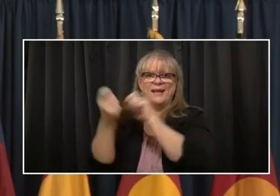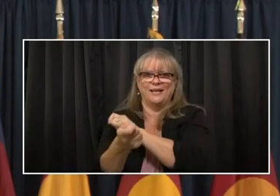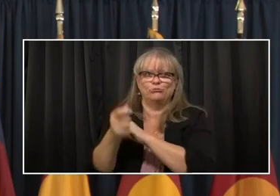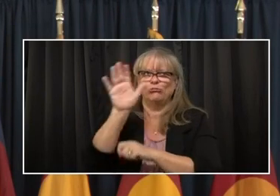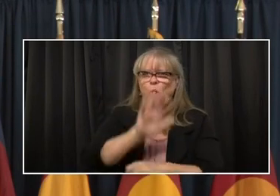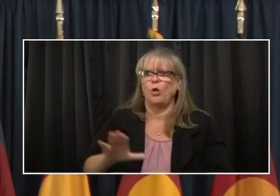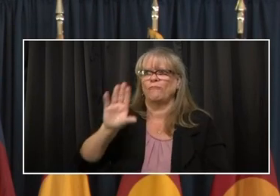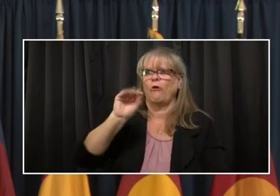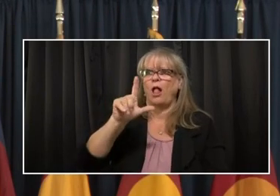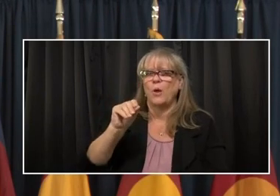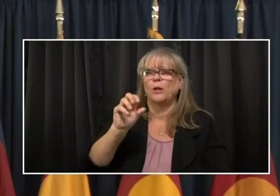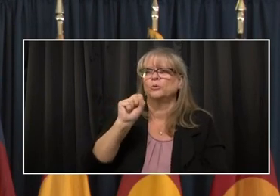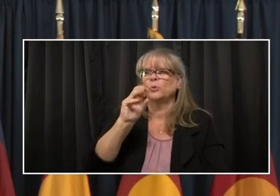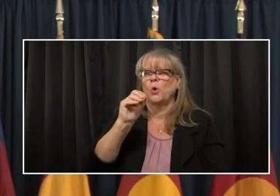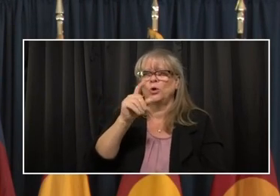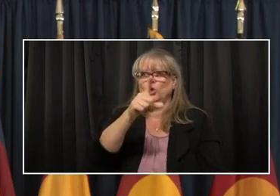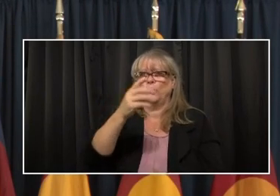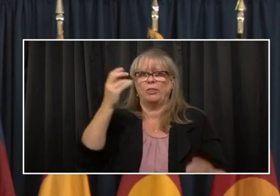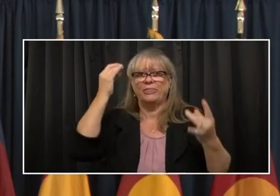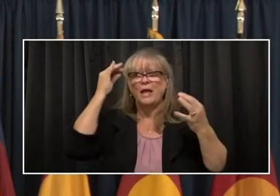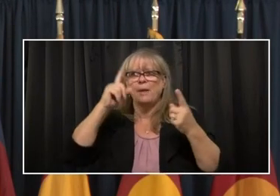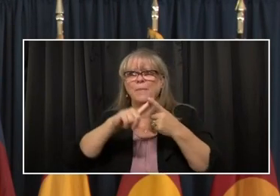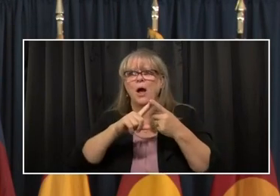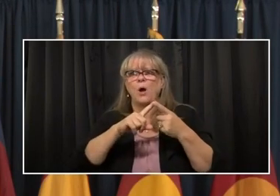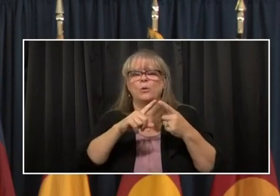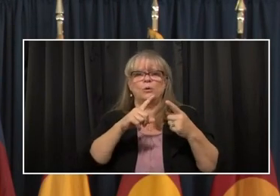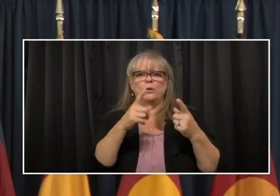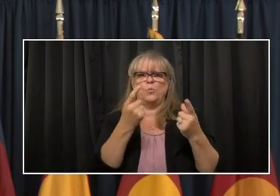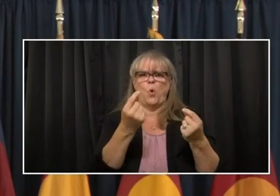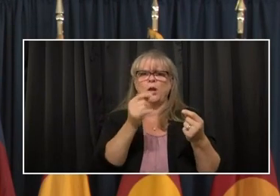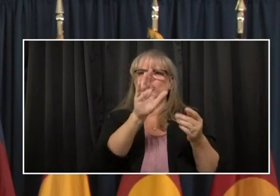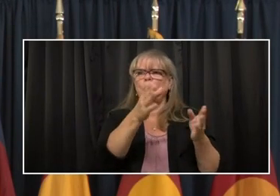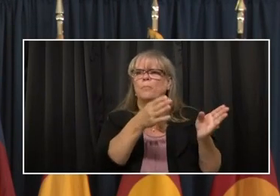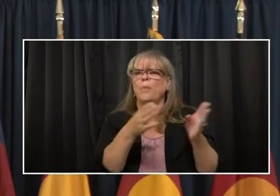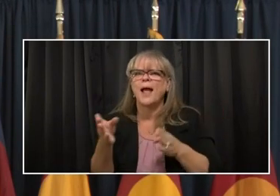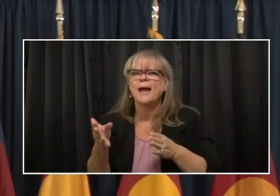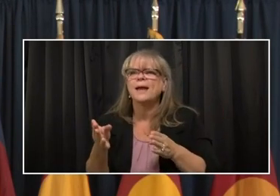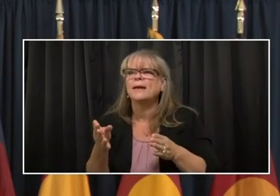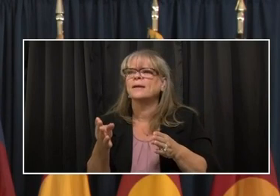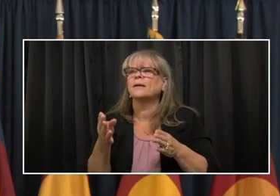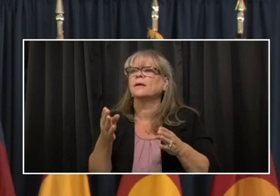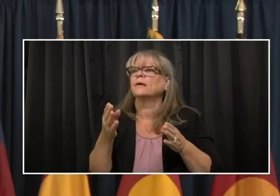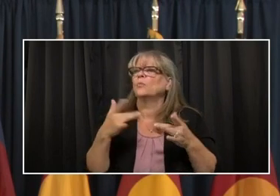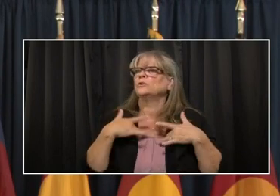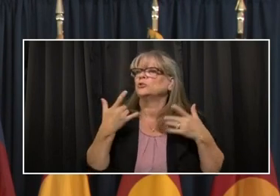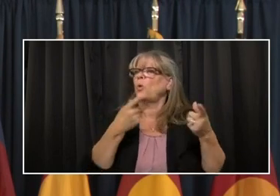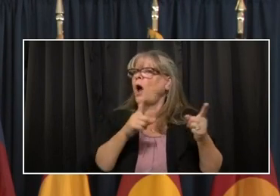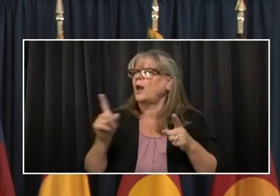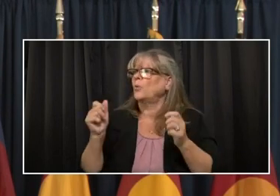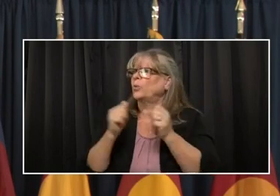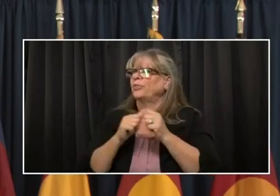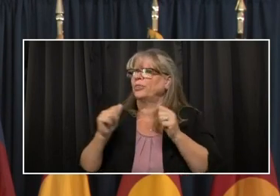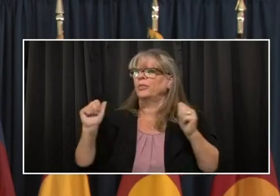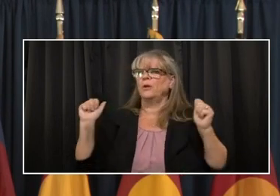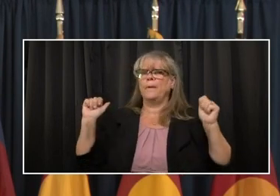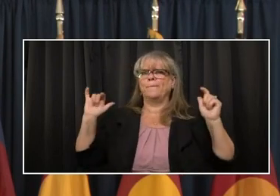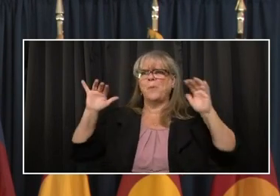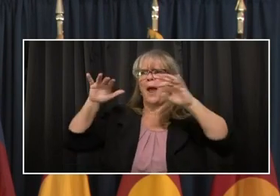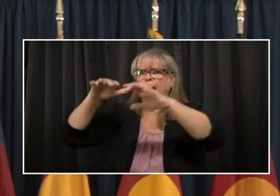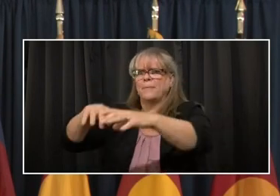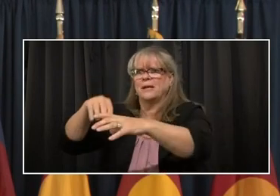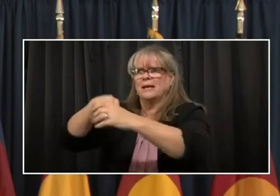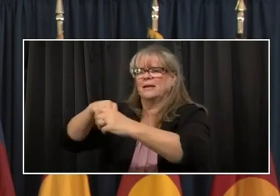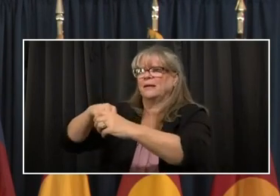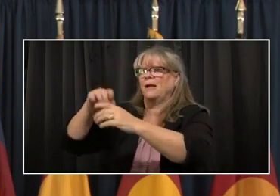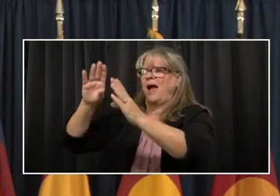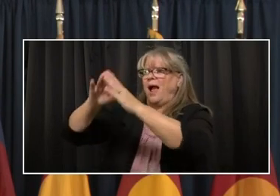developing plans or procedures for, once it gets cold in Colorado, people start congregating inside. I feel like there's a potential for